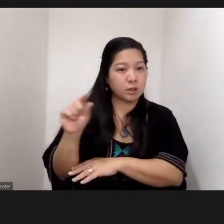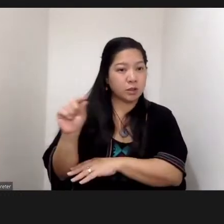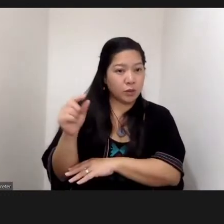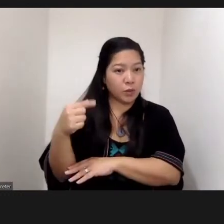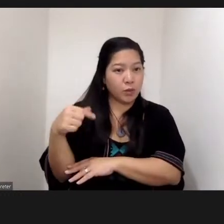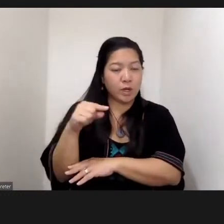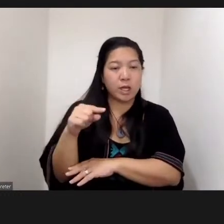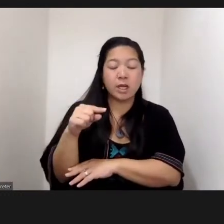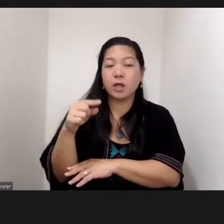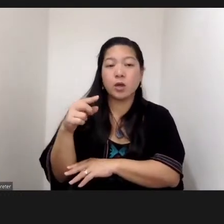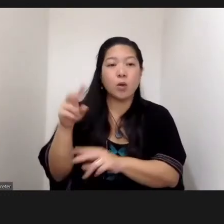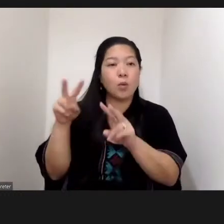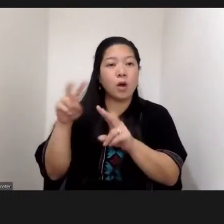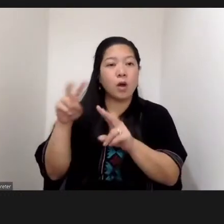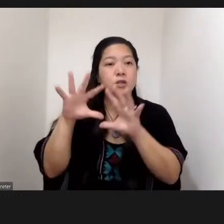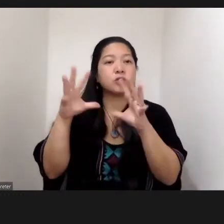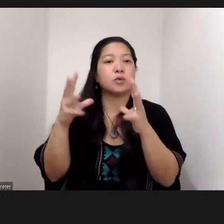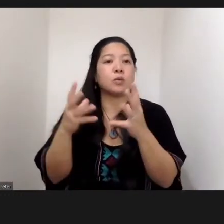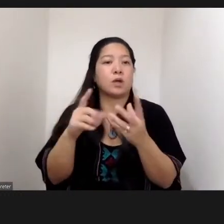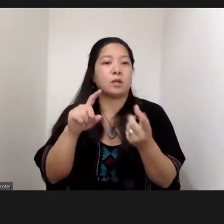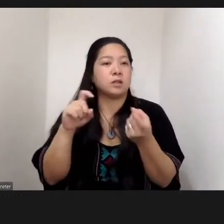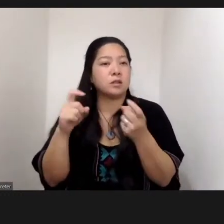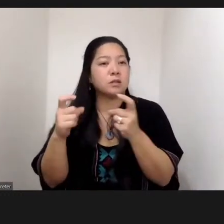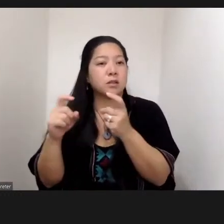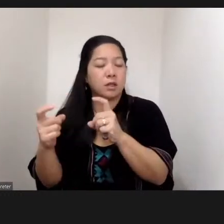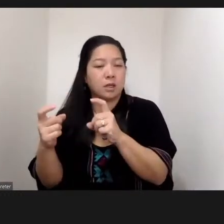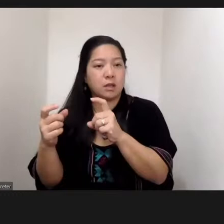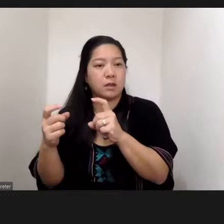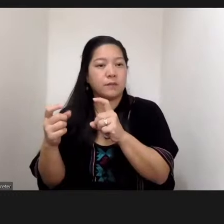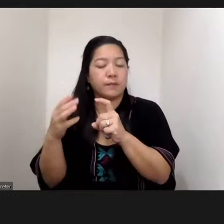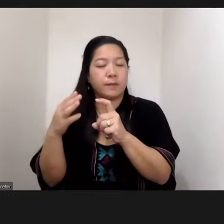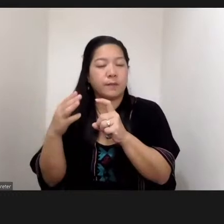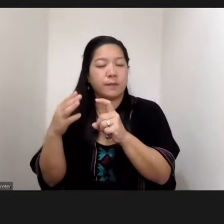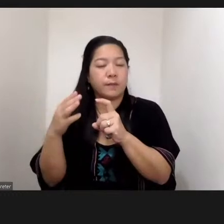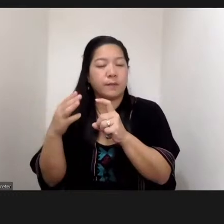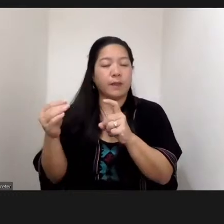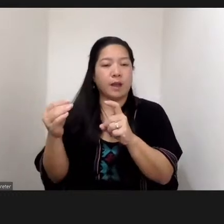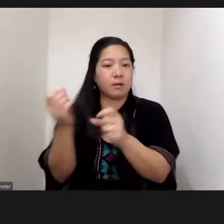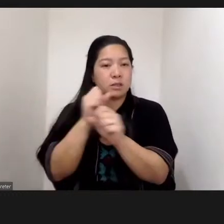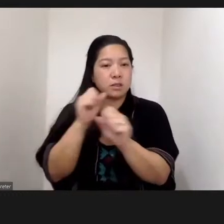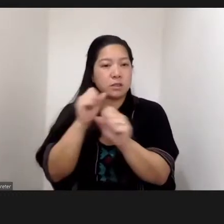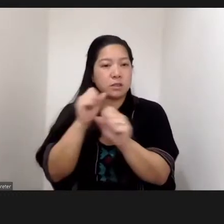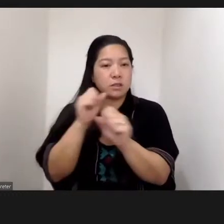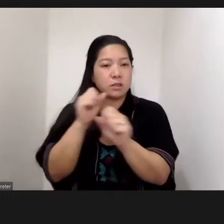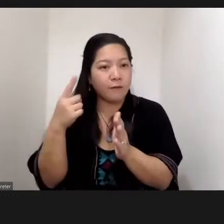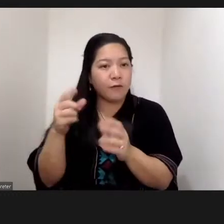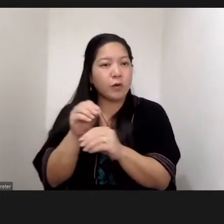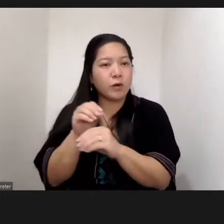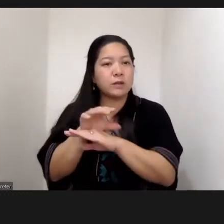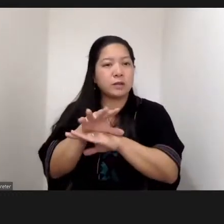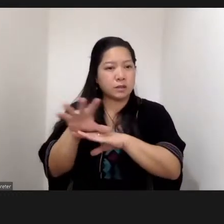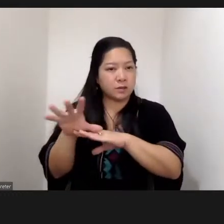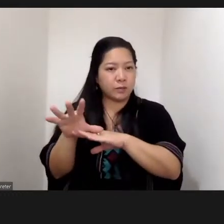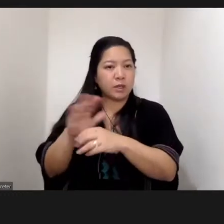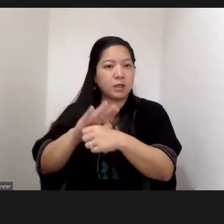world rapidly evolve, board up and brace for the spread of the coronavirus within their